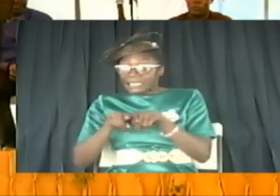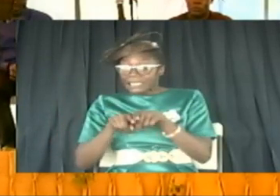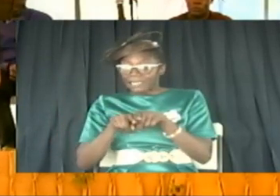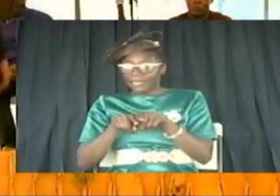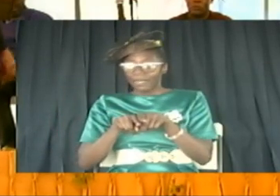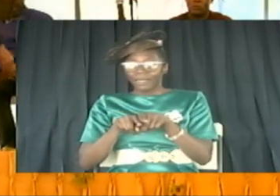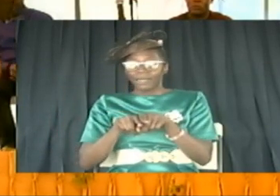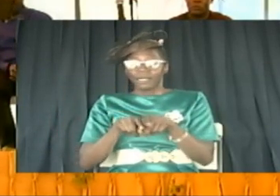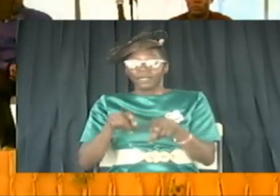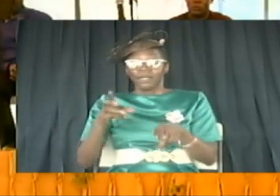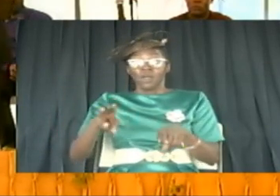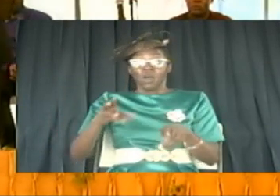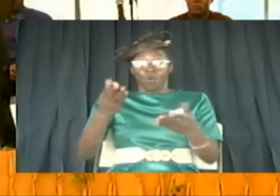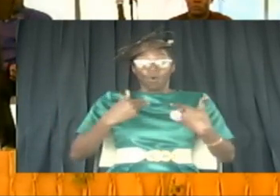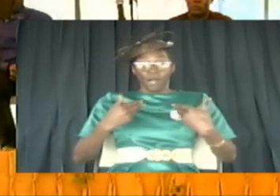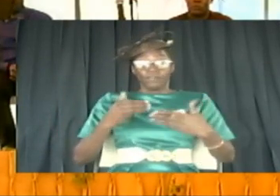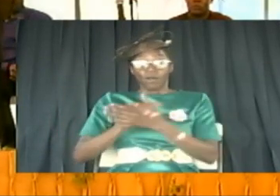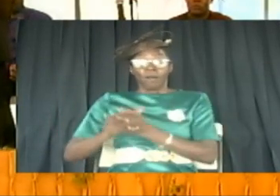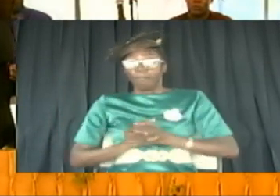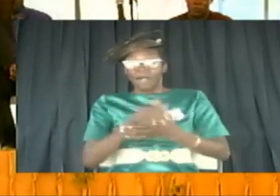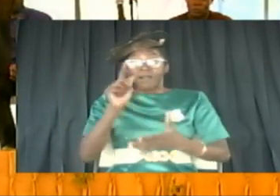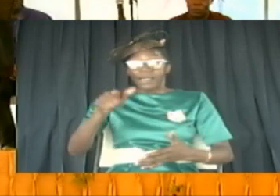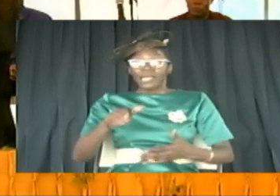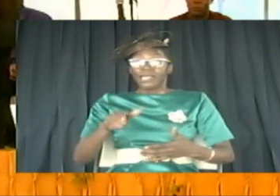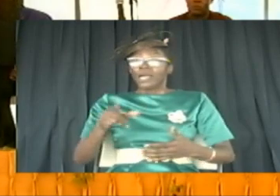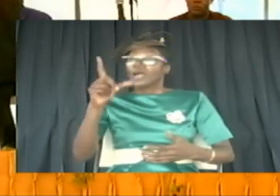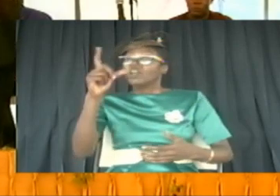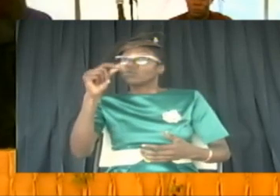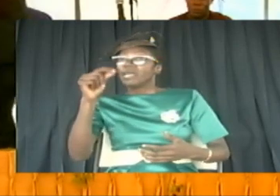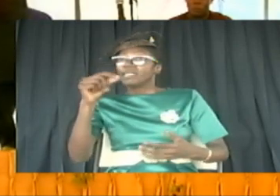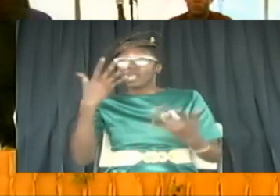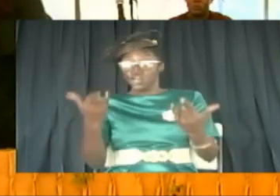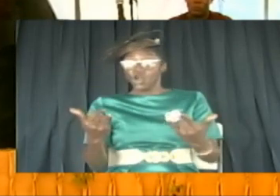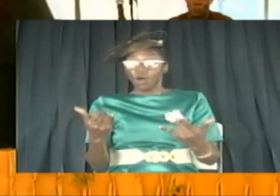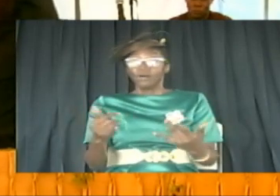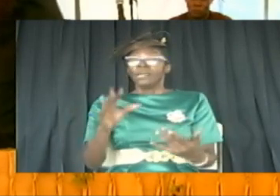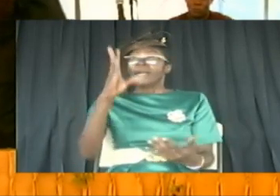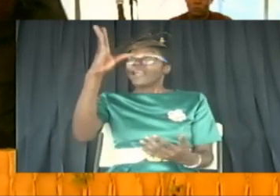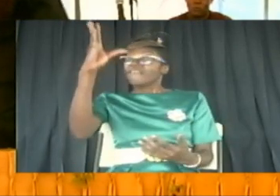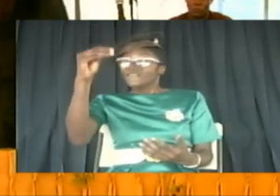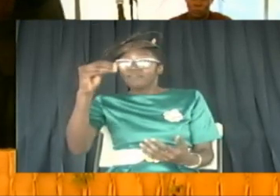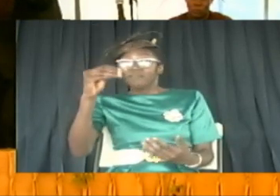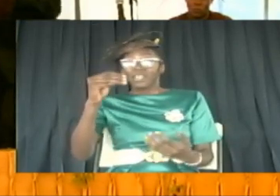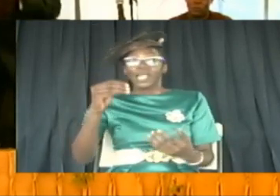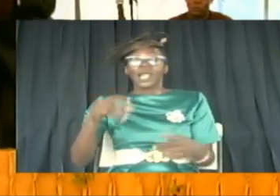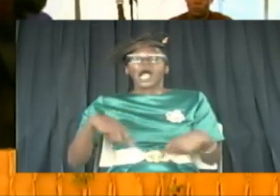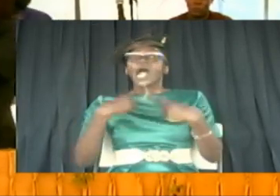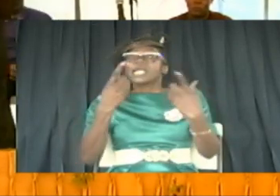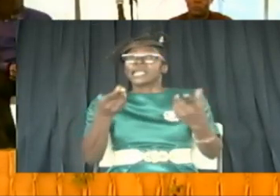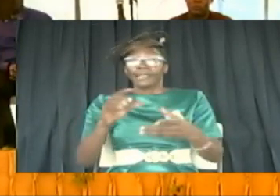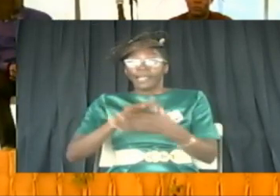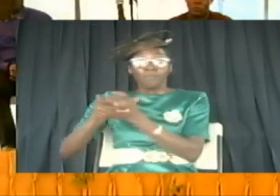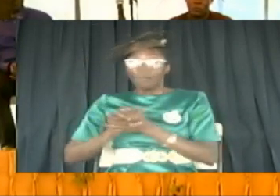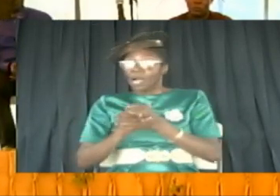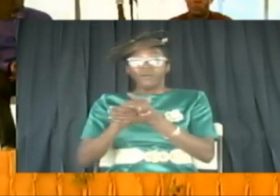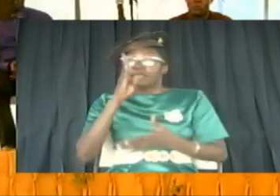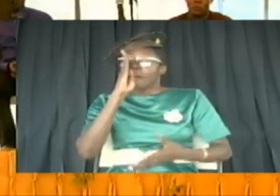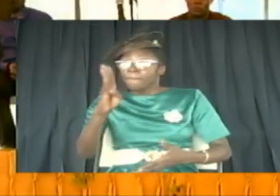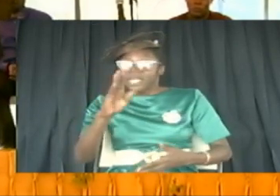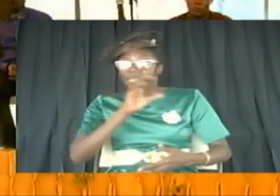get married. I know something. I see God do somewhere. Just hold on to the word of Almighty God. Be a Christian.